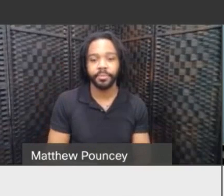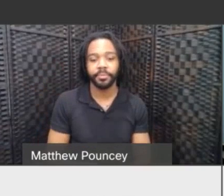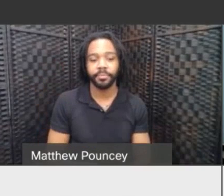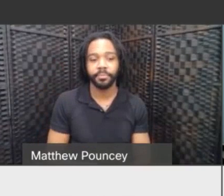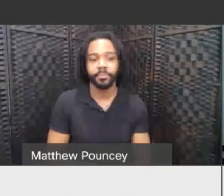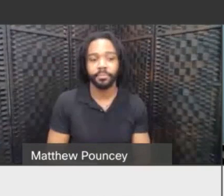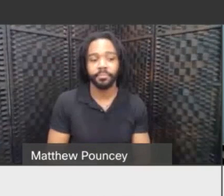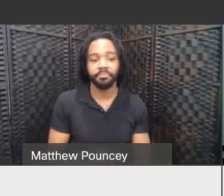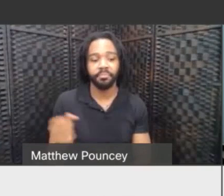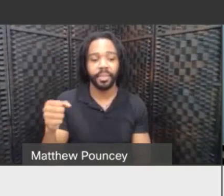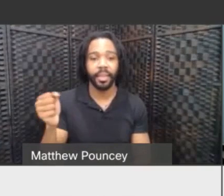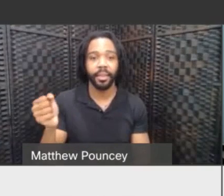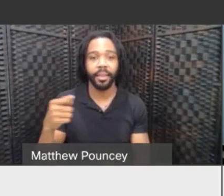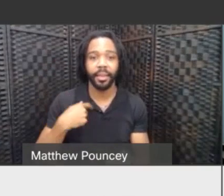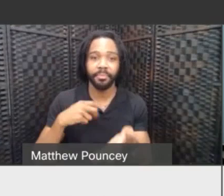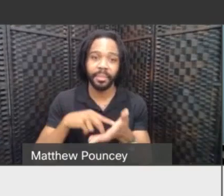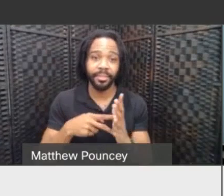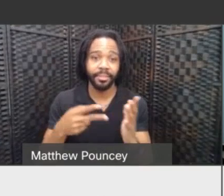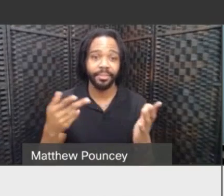Yeah, I mean,